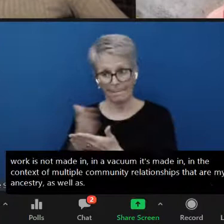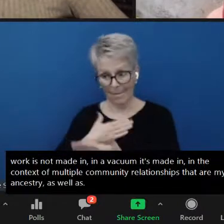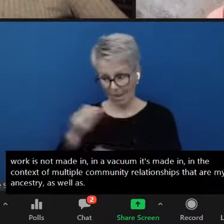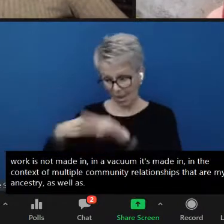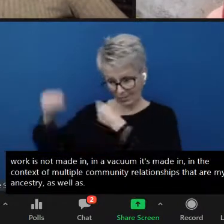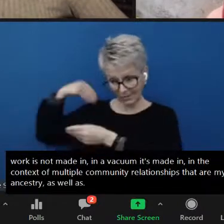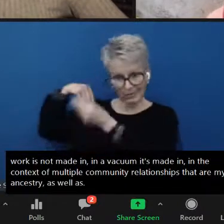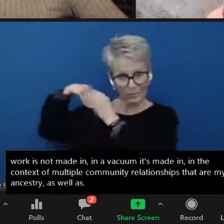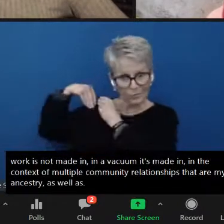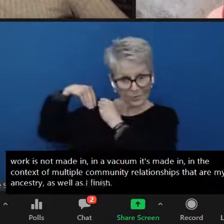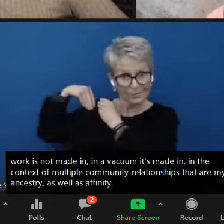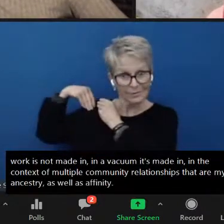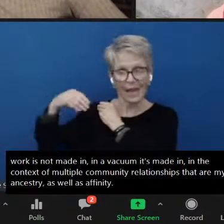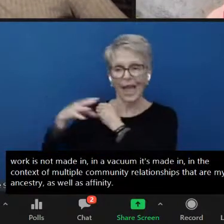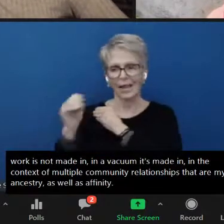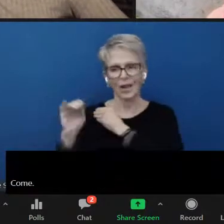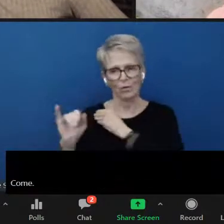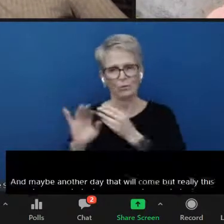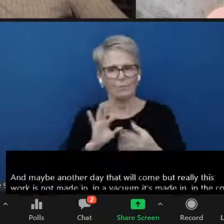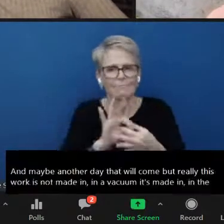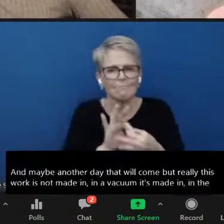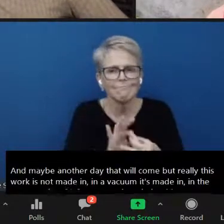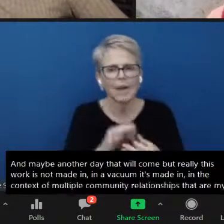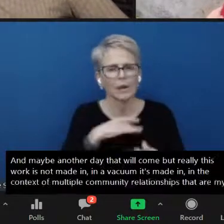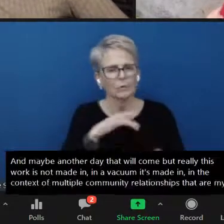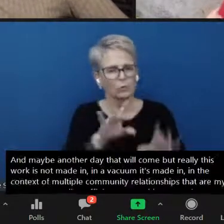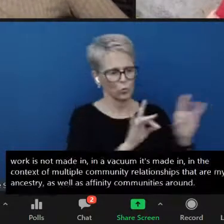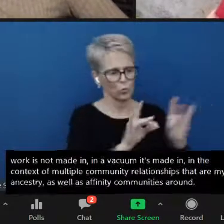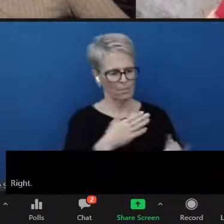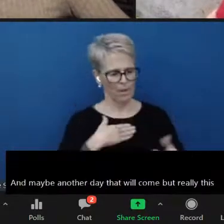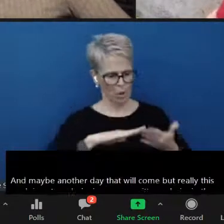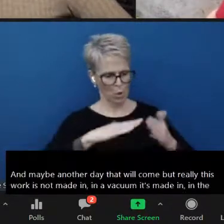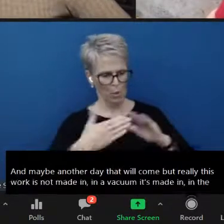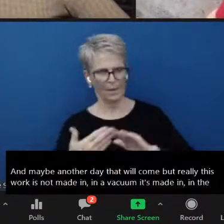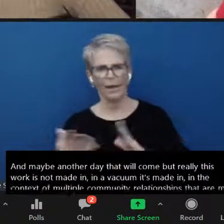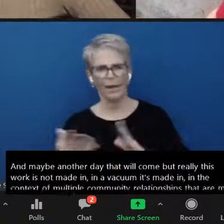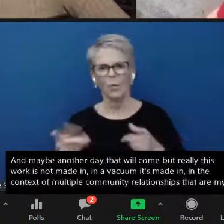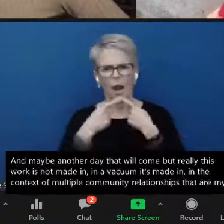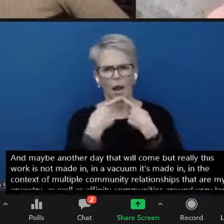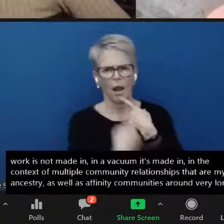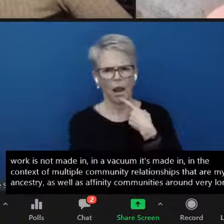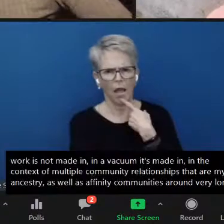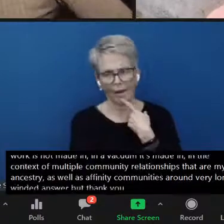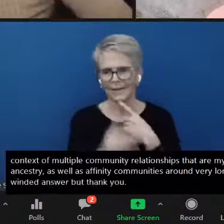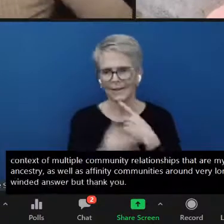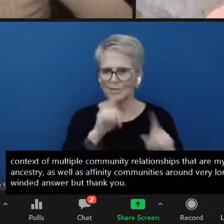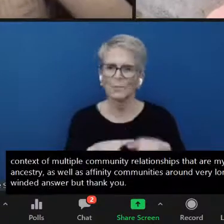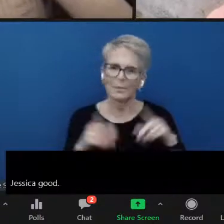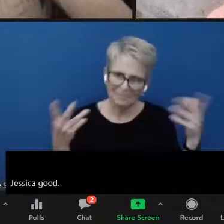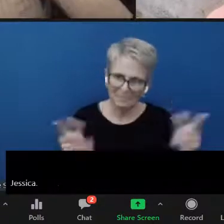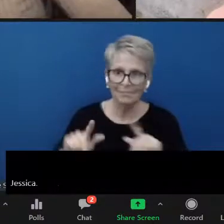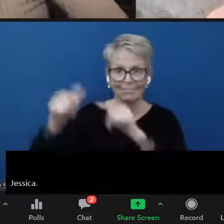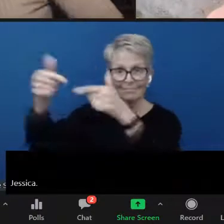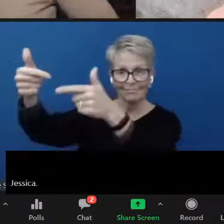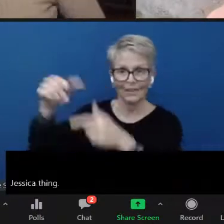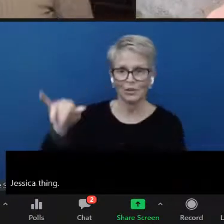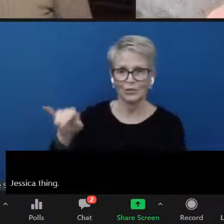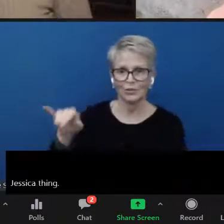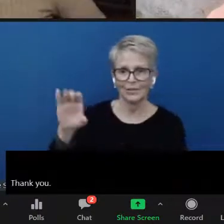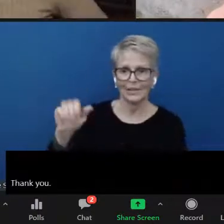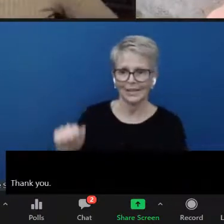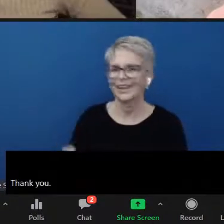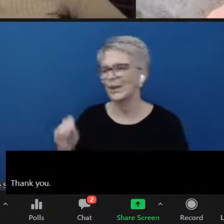as affinity communities around. Very long-winded answer, but thank you. Jessica. Thank